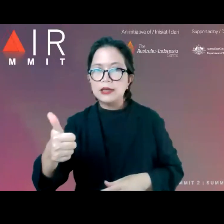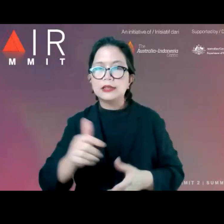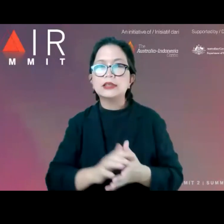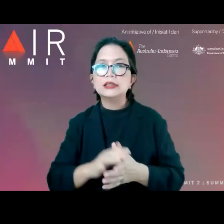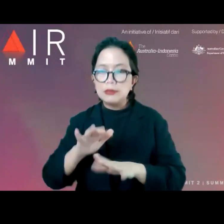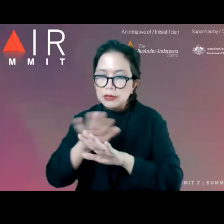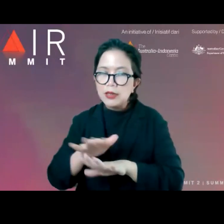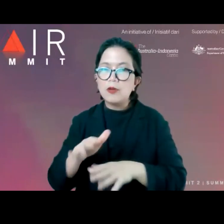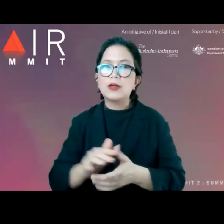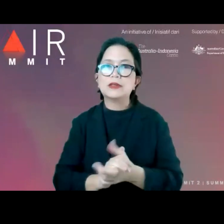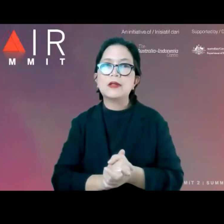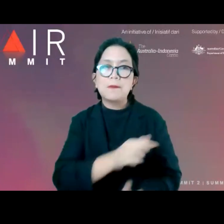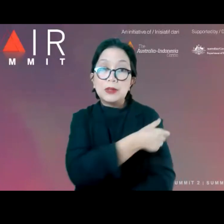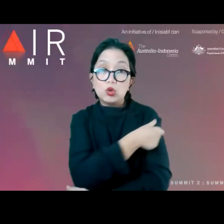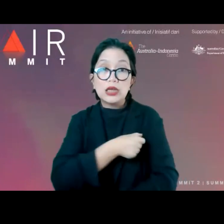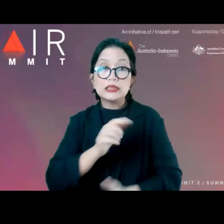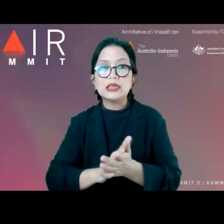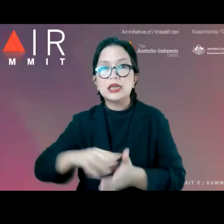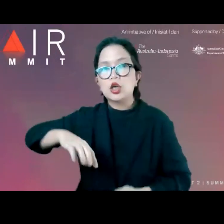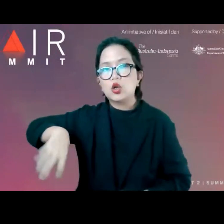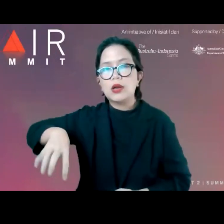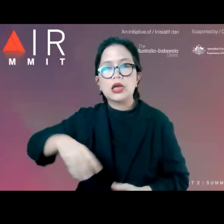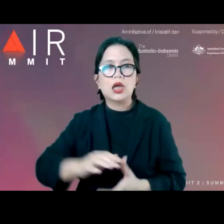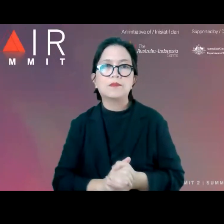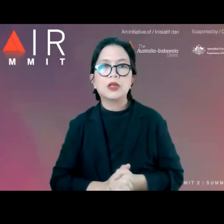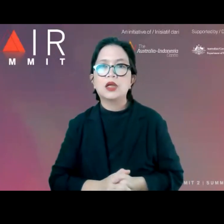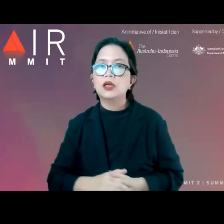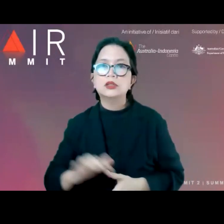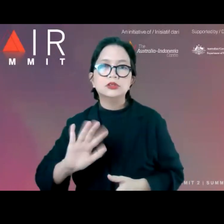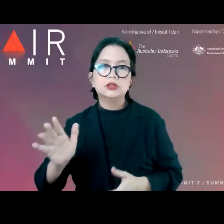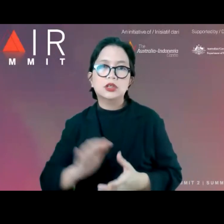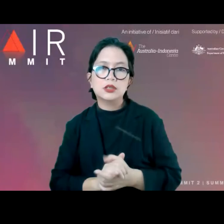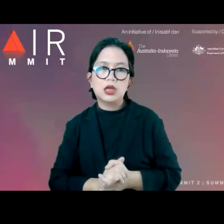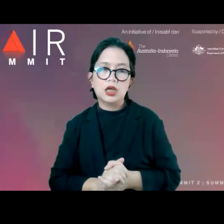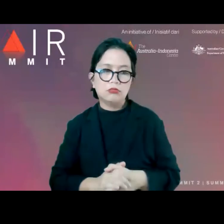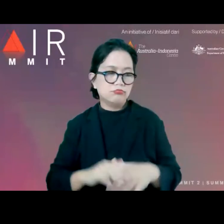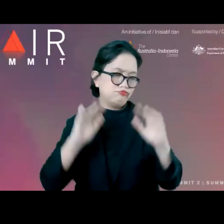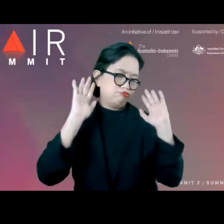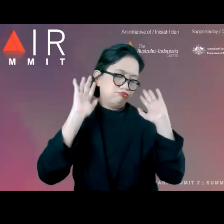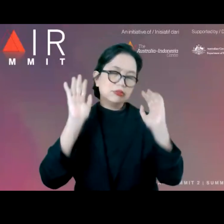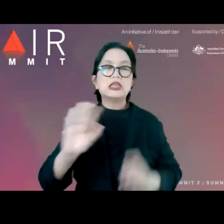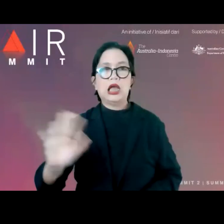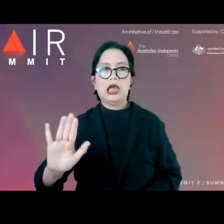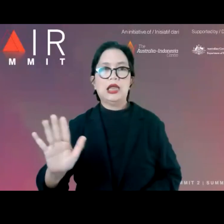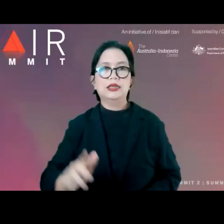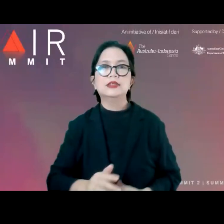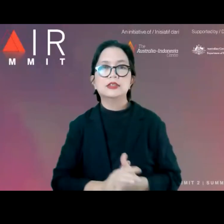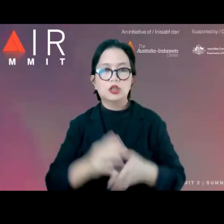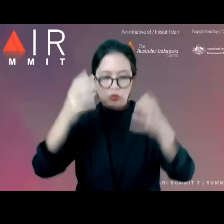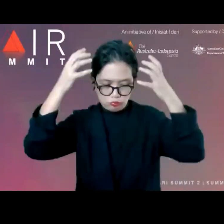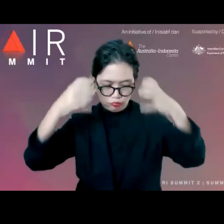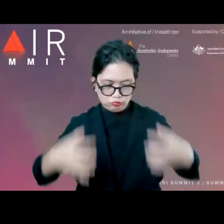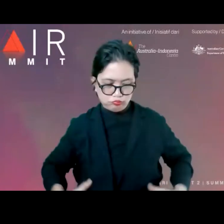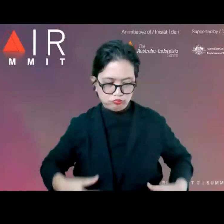they go and change their PPE equipment, when they go and sit with colleagues and to have a lunch, when they go home to